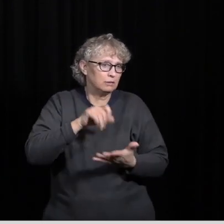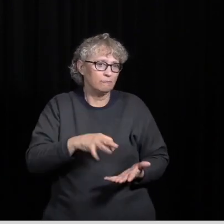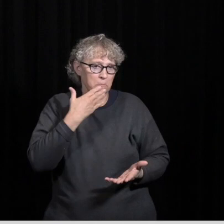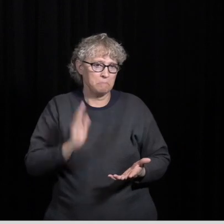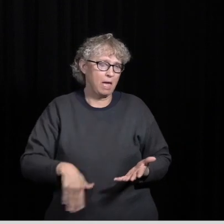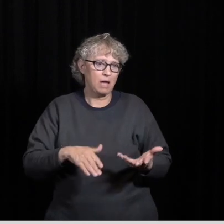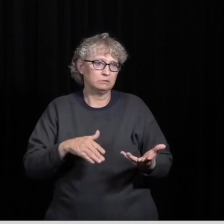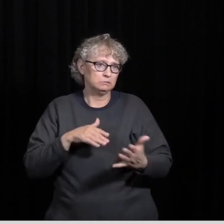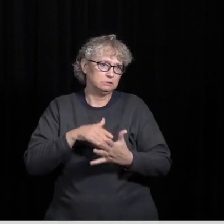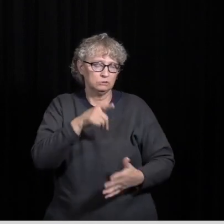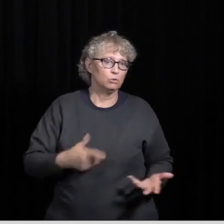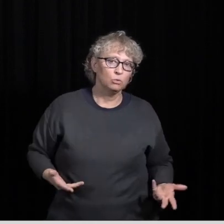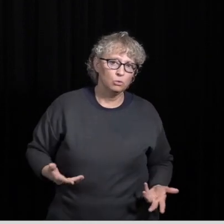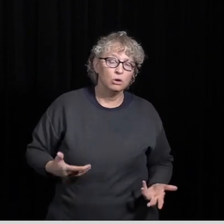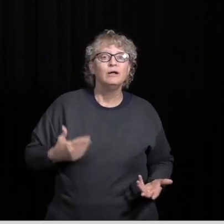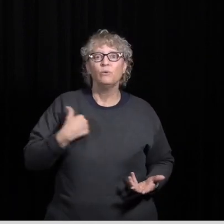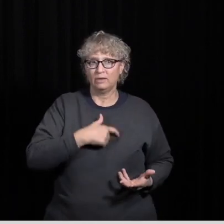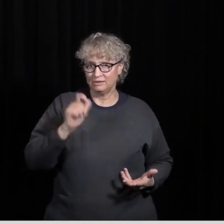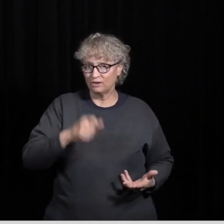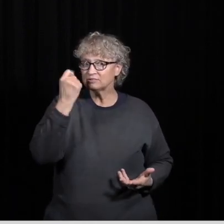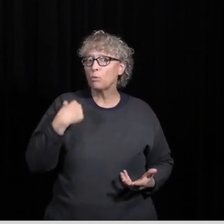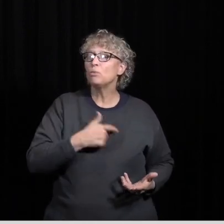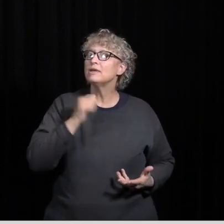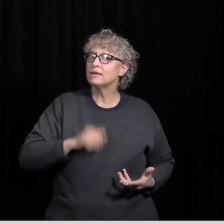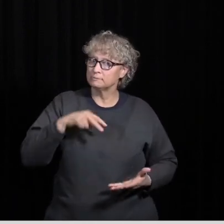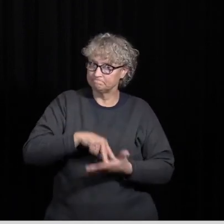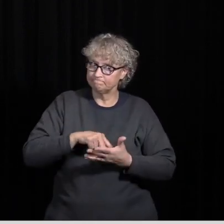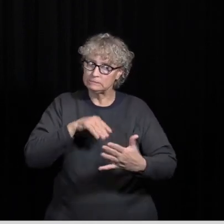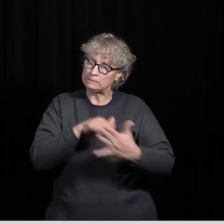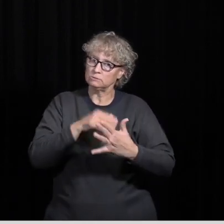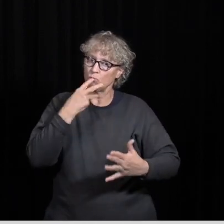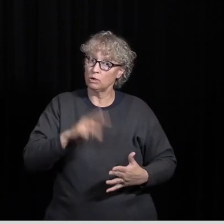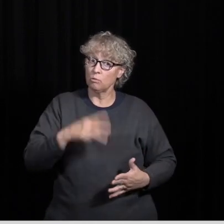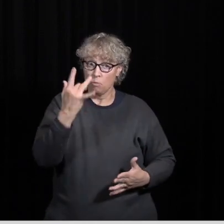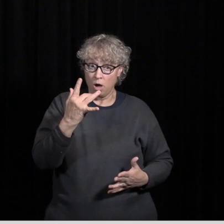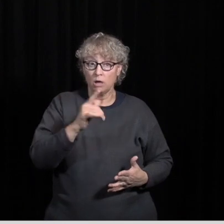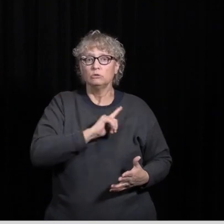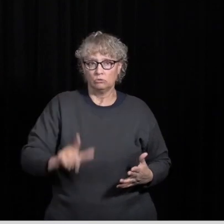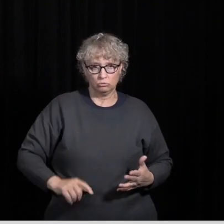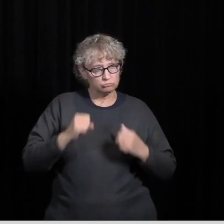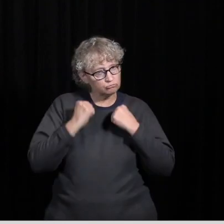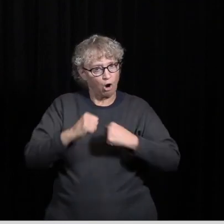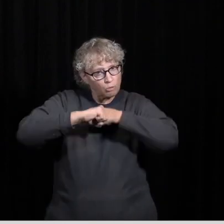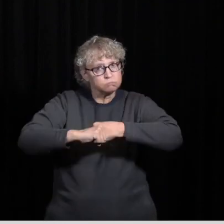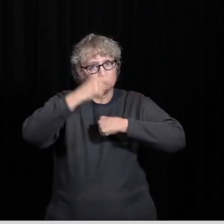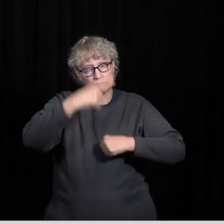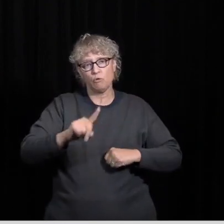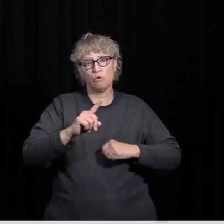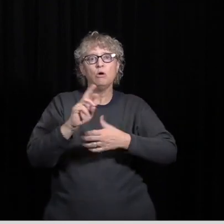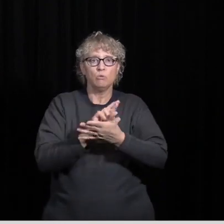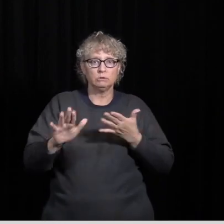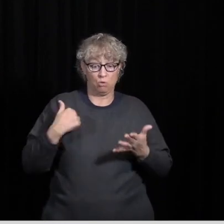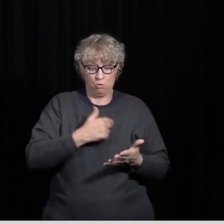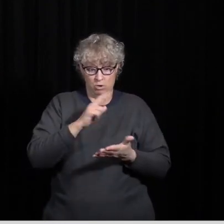are coming after you? And what we need to understand is that we can stand against the wicked. Why? Because the Lord is a stronghold for the righteous, and we're